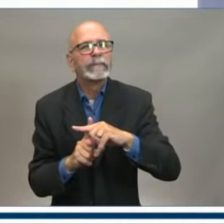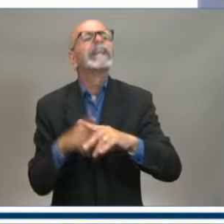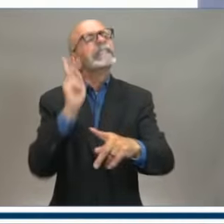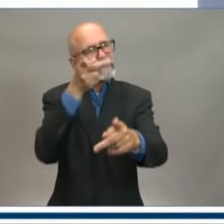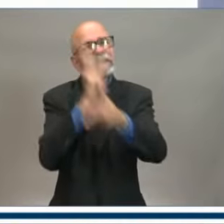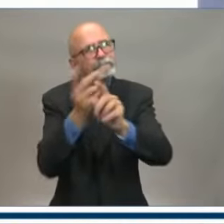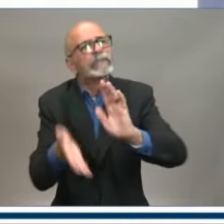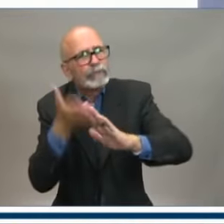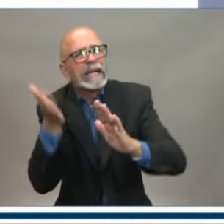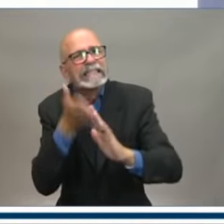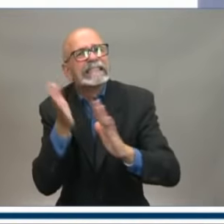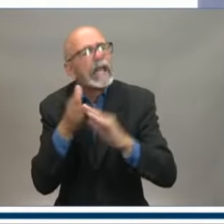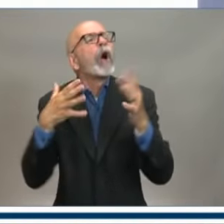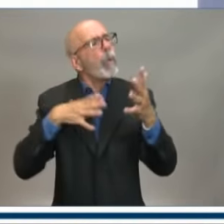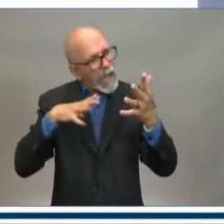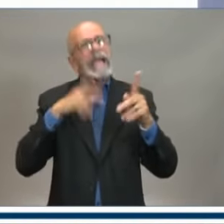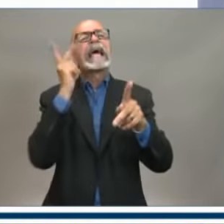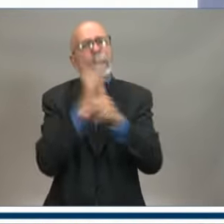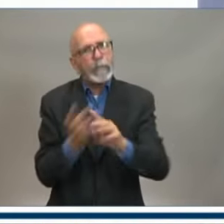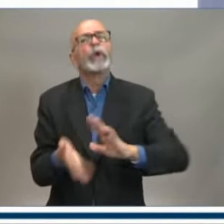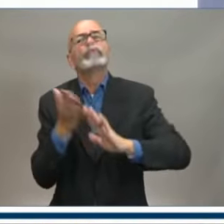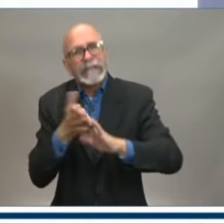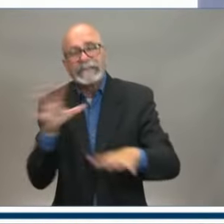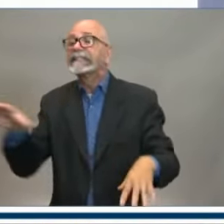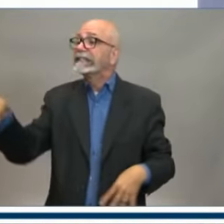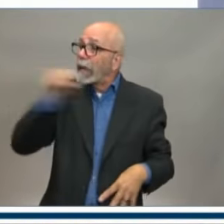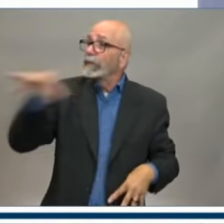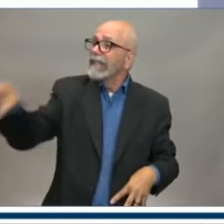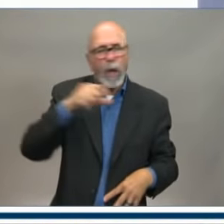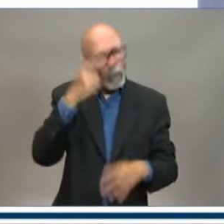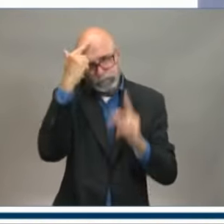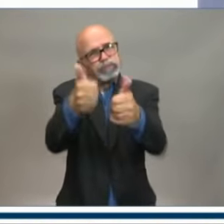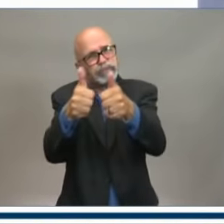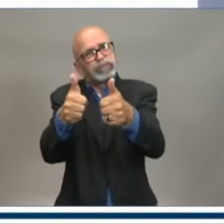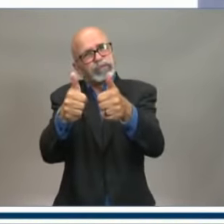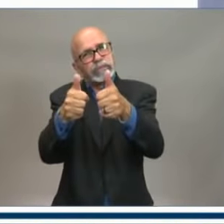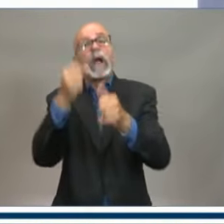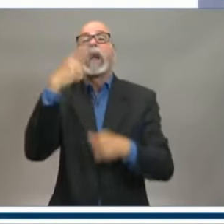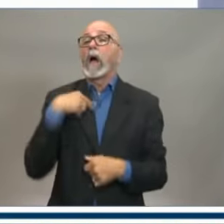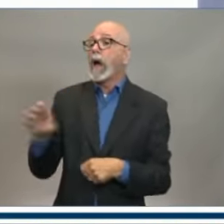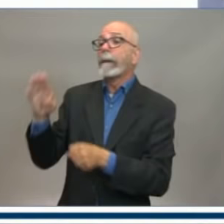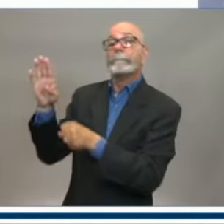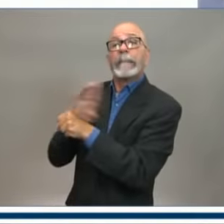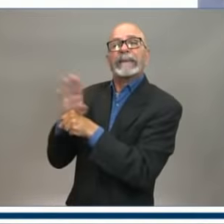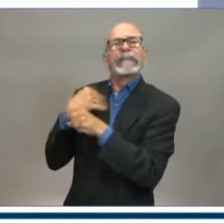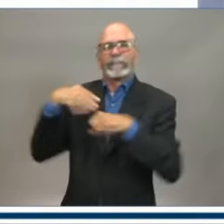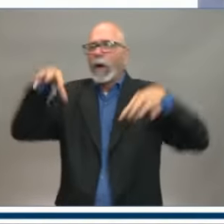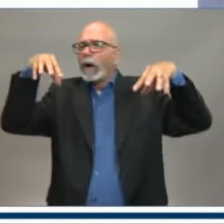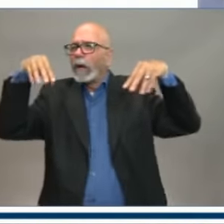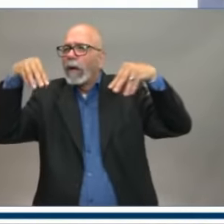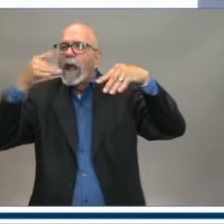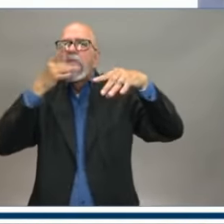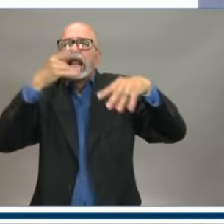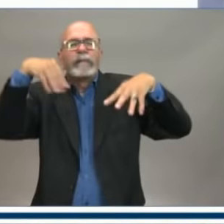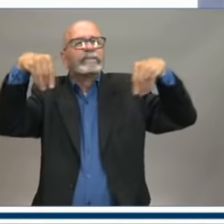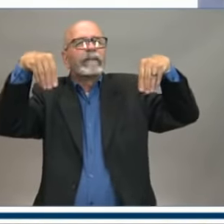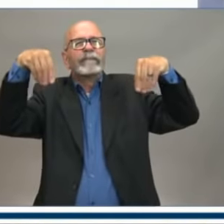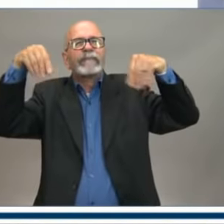want. I also noticed lights on in other businesses that were in the dark. I know a lot of you have already